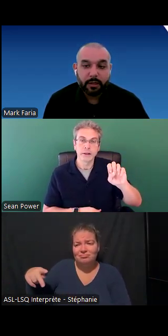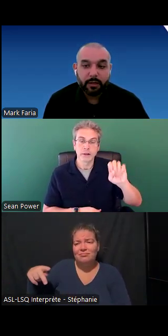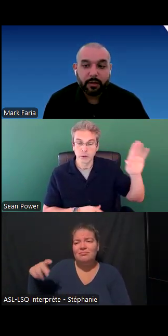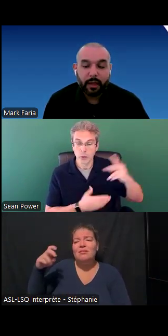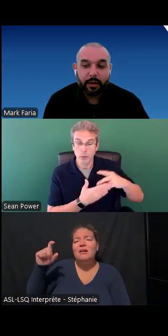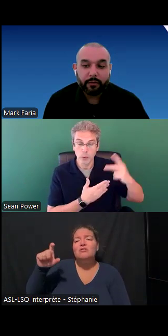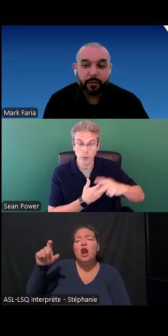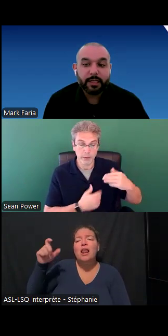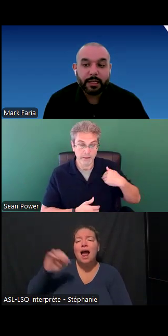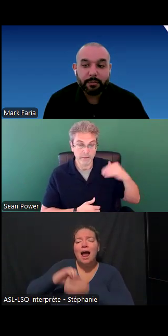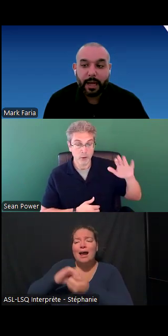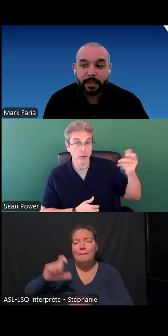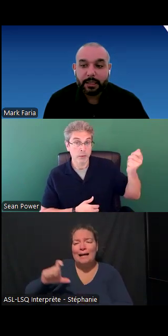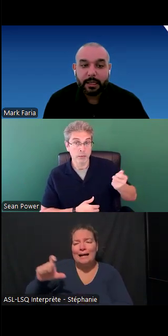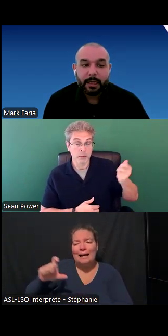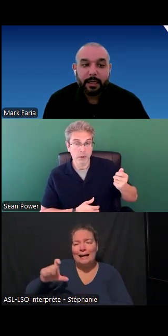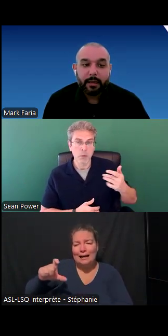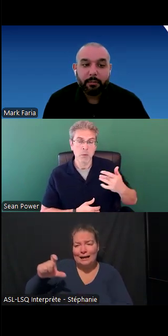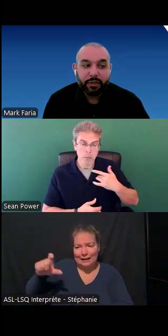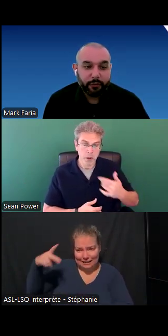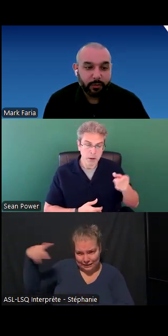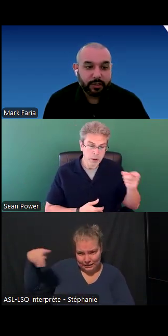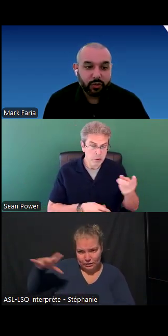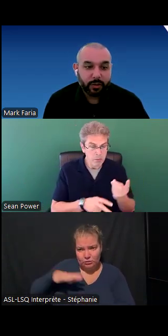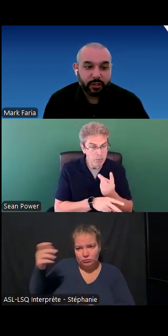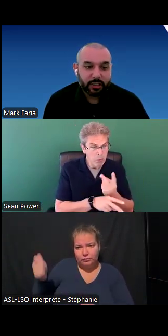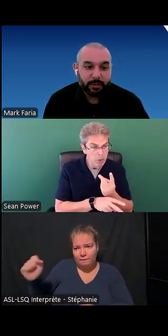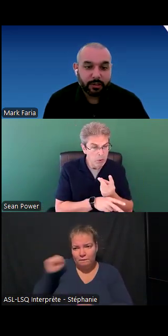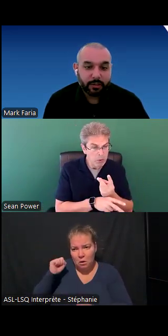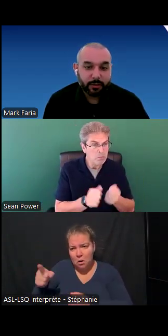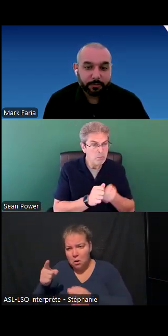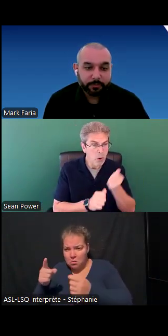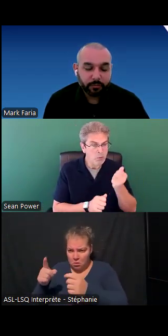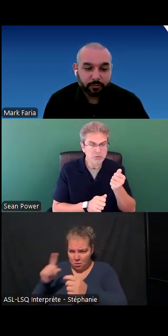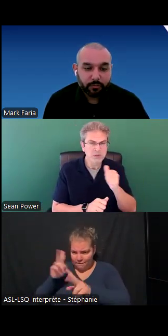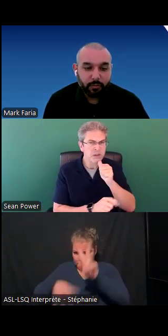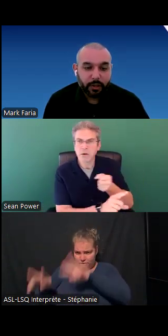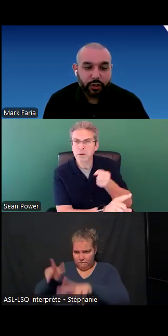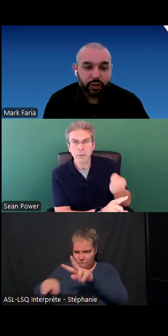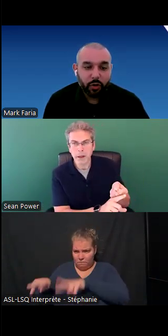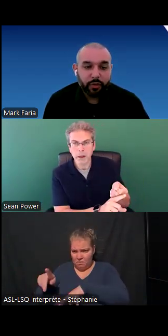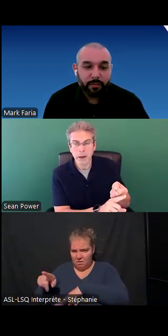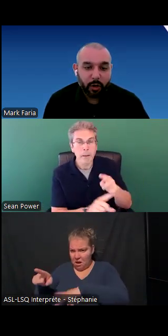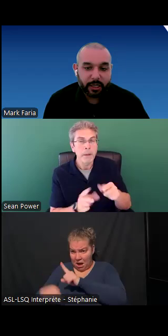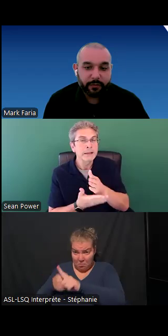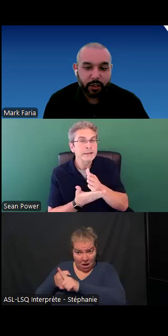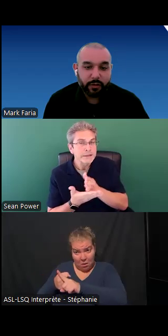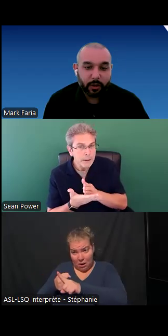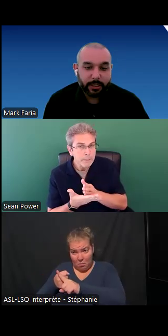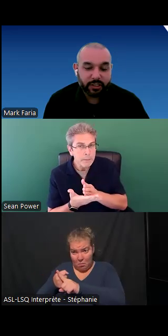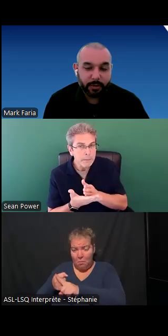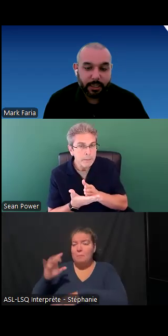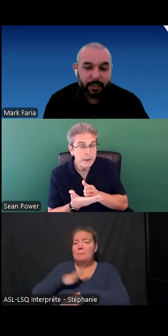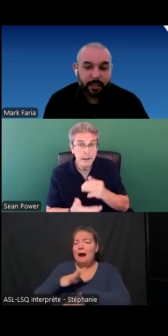exempted and from seeing an impact, but the following situations need to be considered. So the market value of